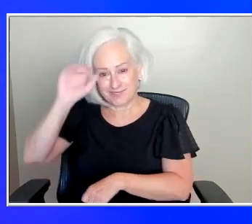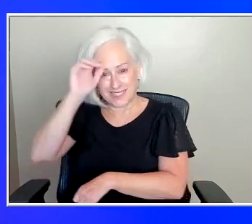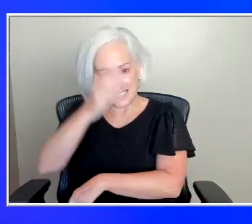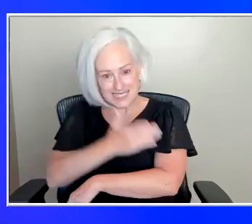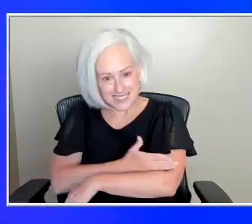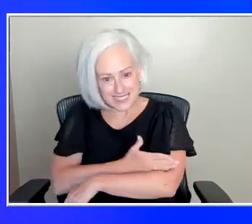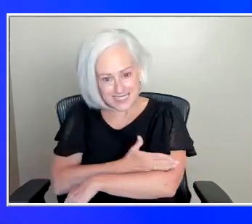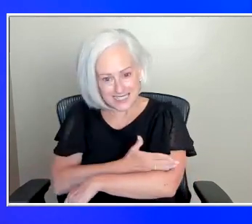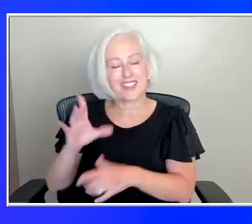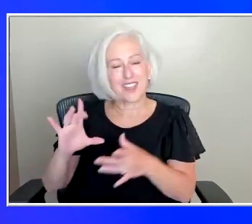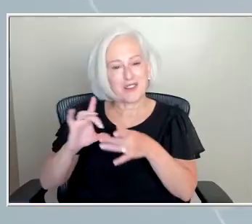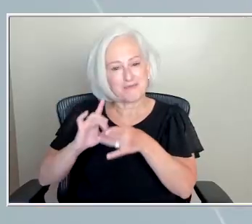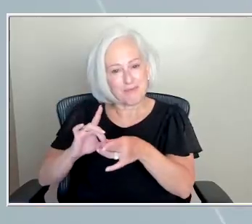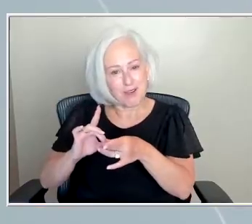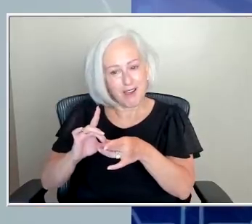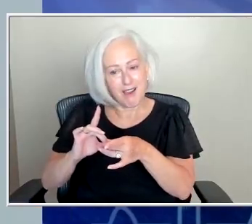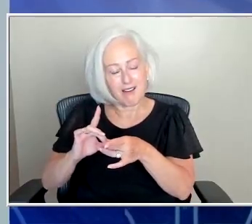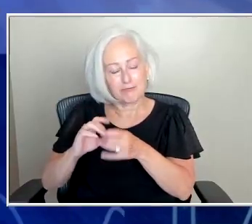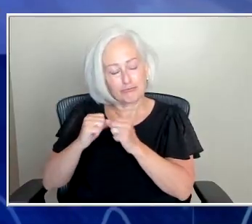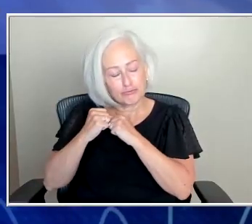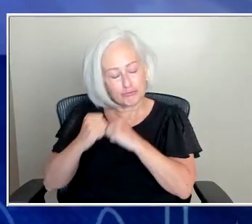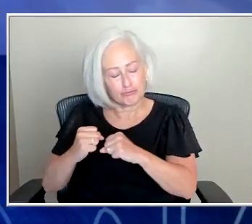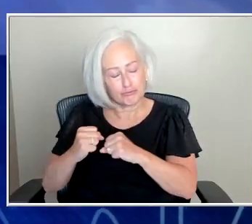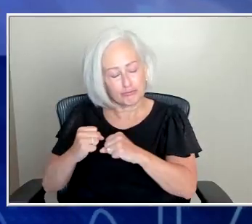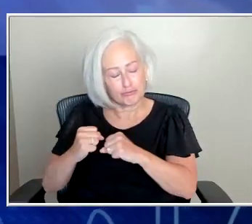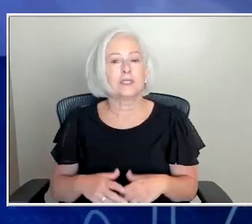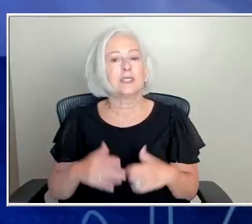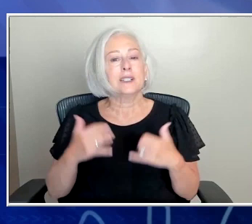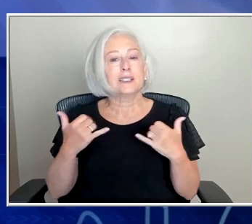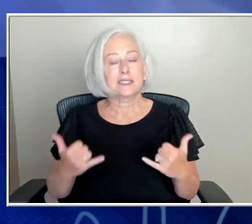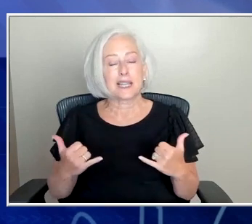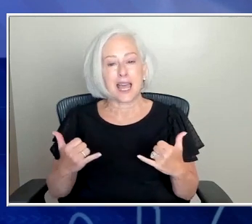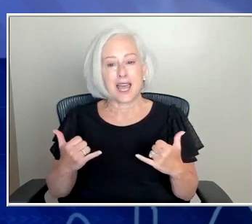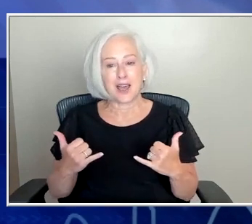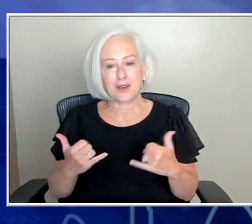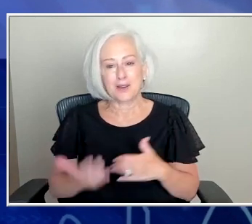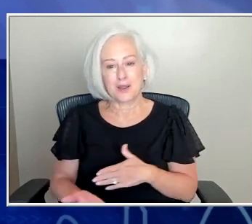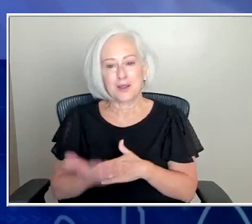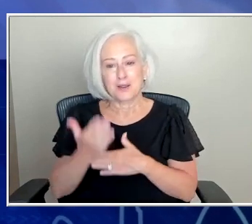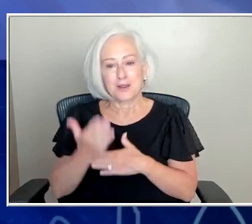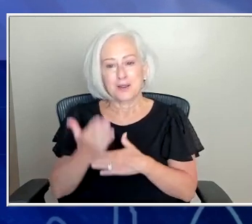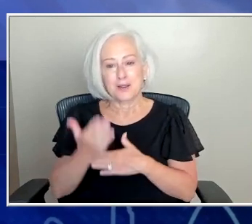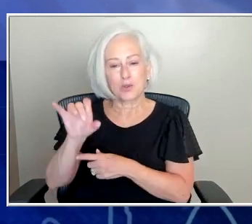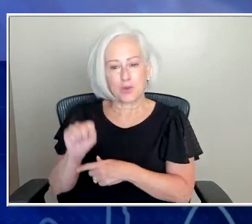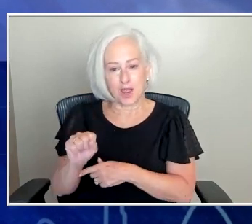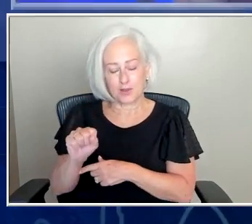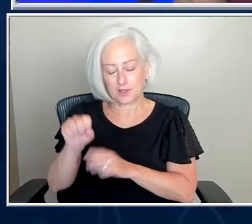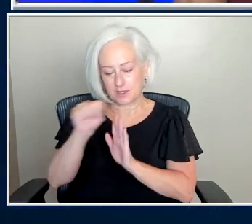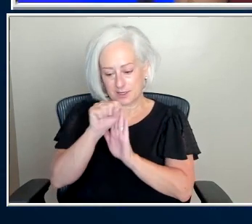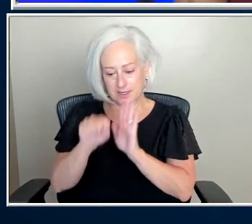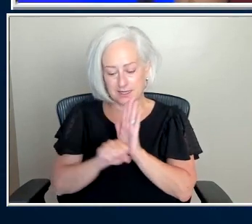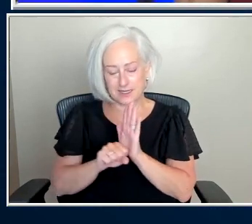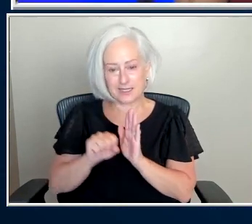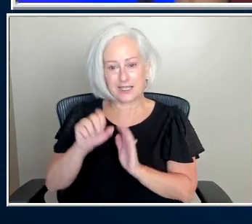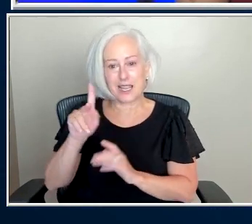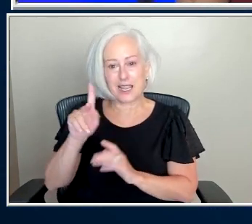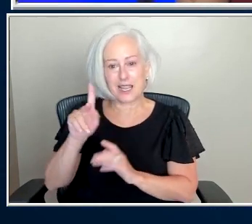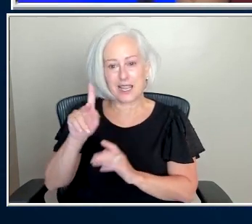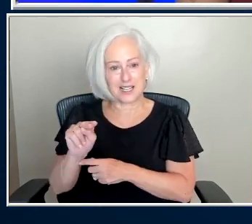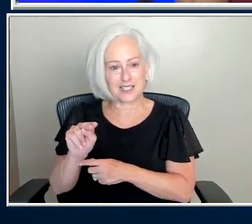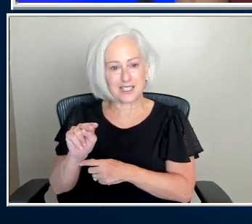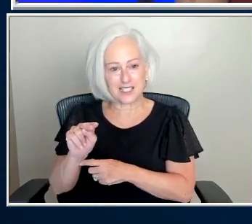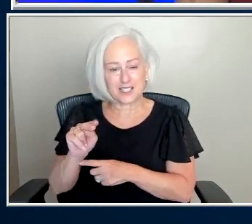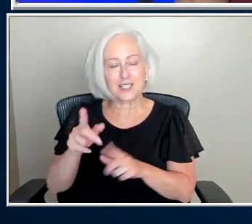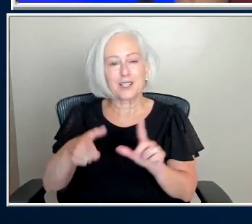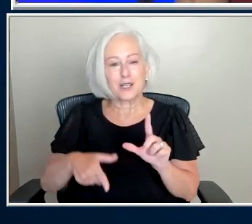donation. But first, let's get to our morning rounds. The state of Kansas has renewed the University of Kansas Health System's status as a Level